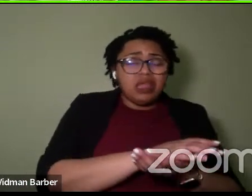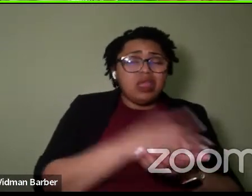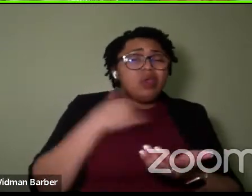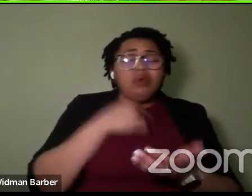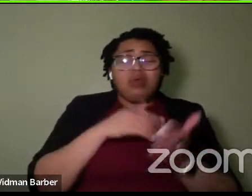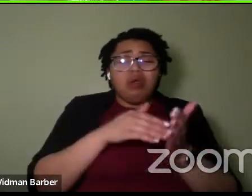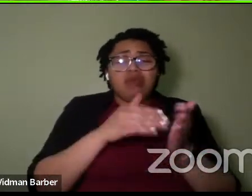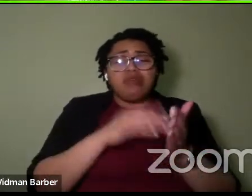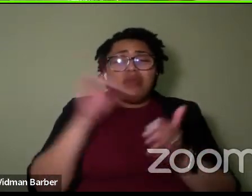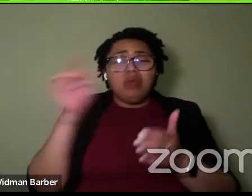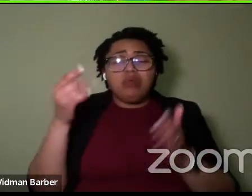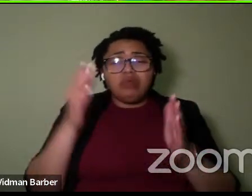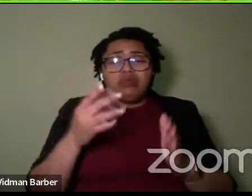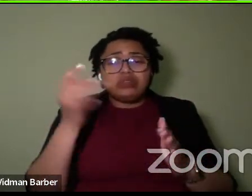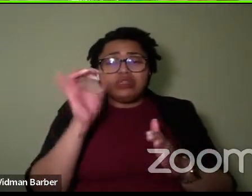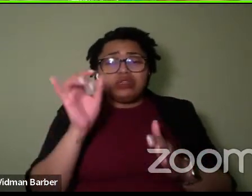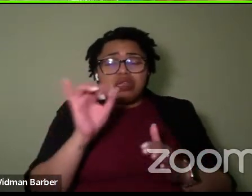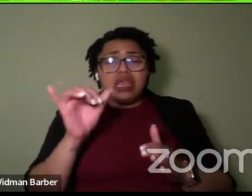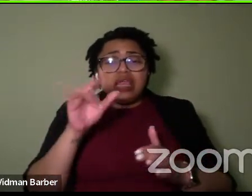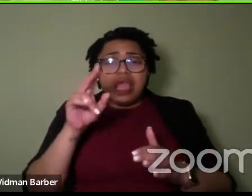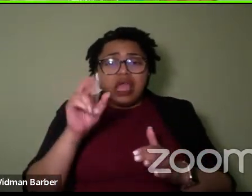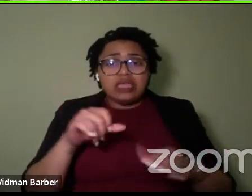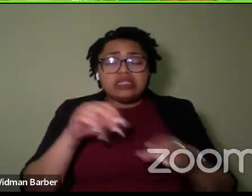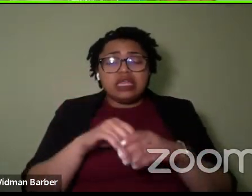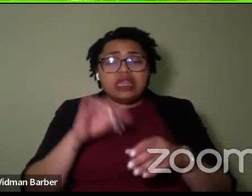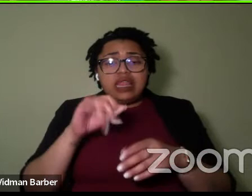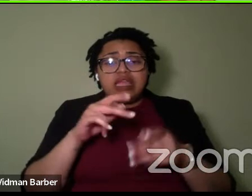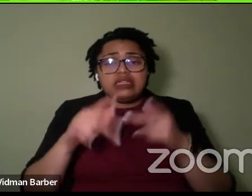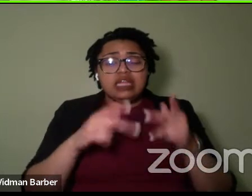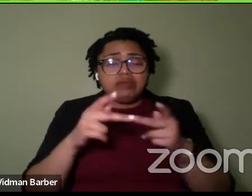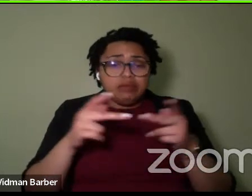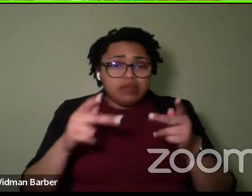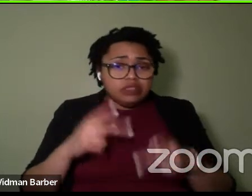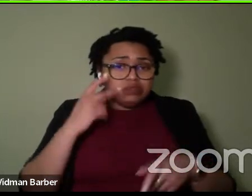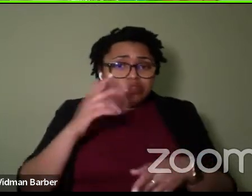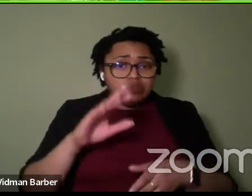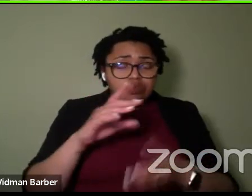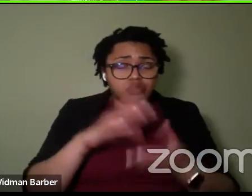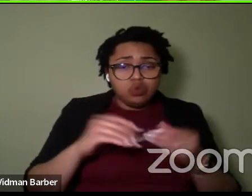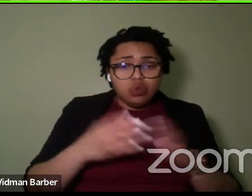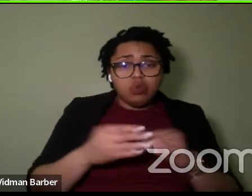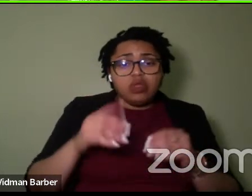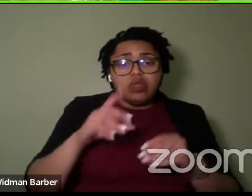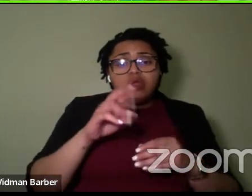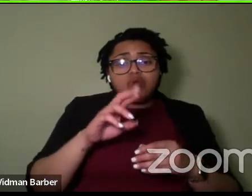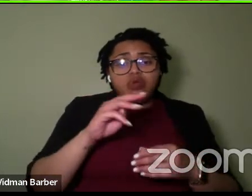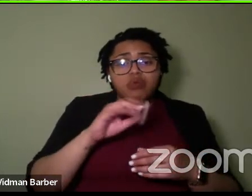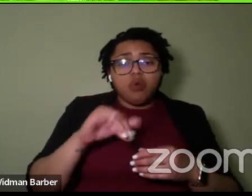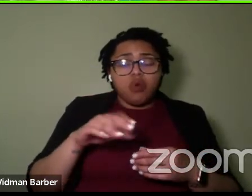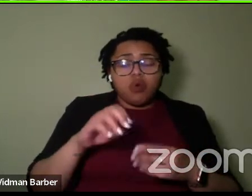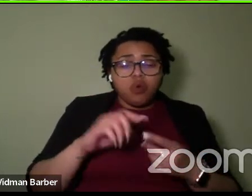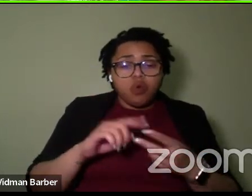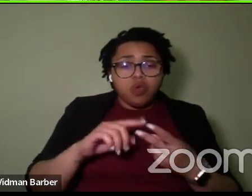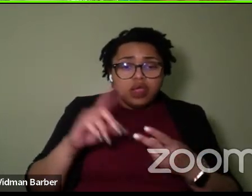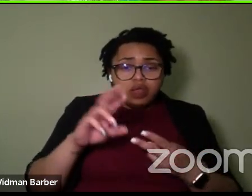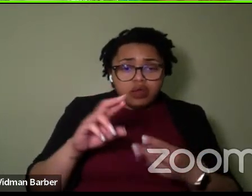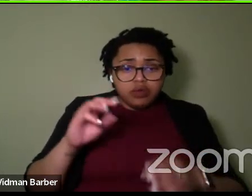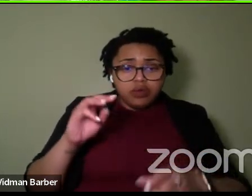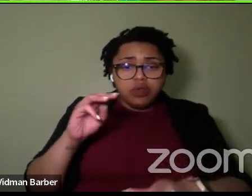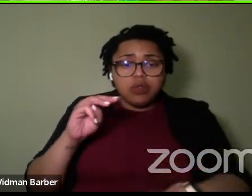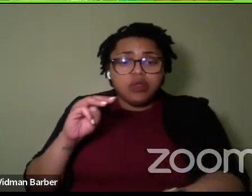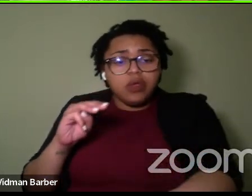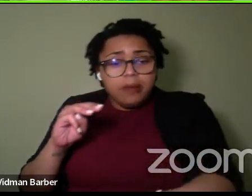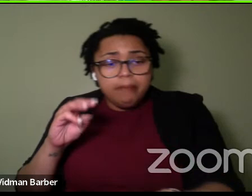spaces. And I think, just looking at your story, Dr. Moore and Dr. Montgomery, is like, oh yeah, that gives me hope also, right? Because we